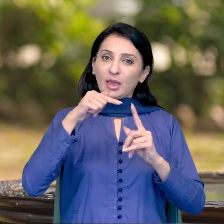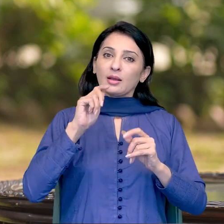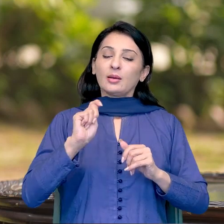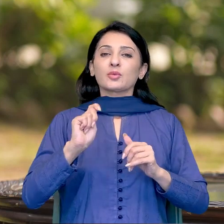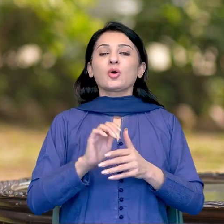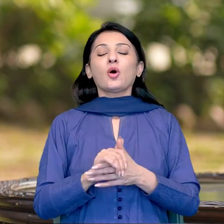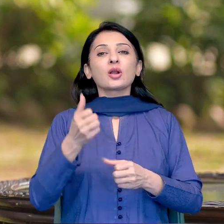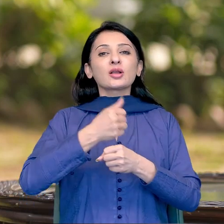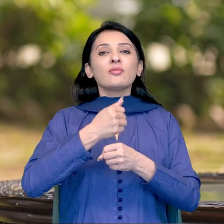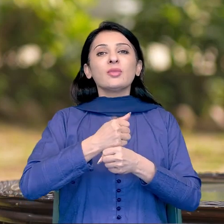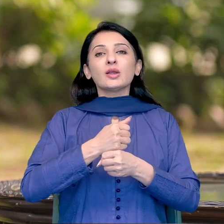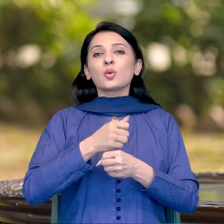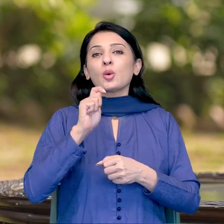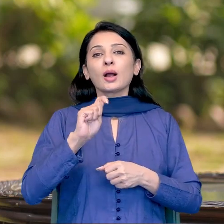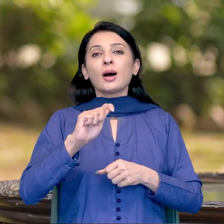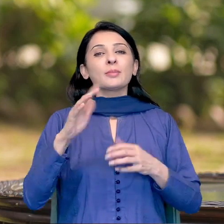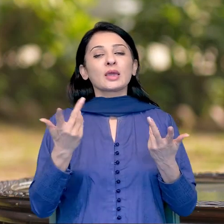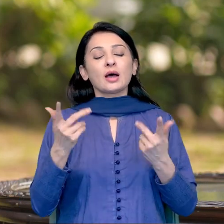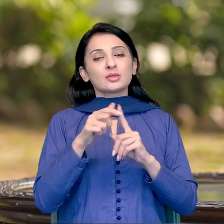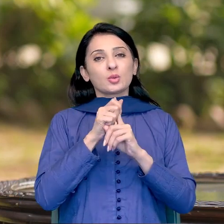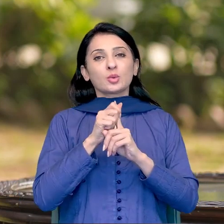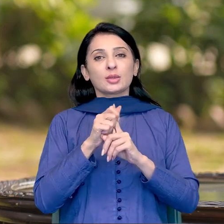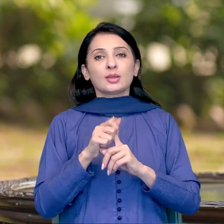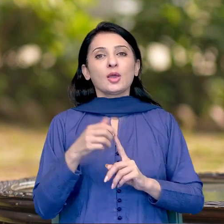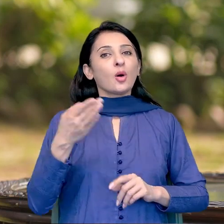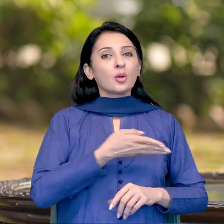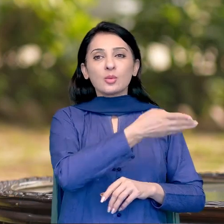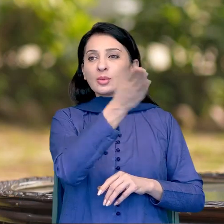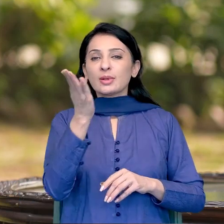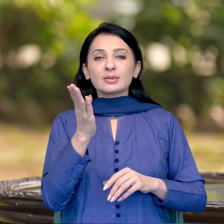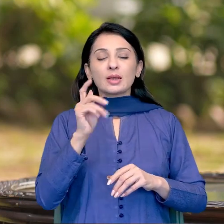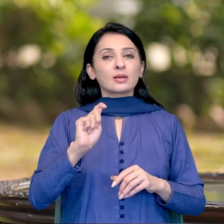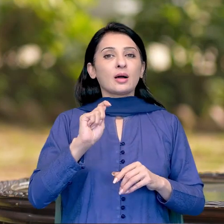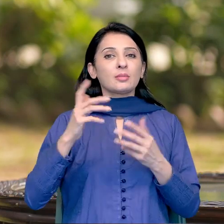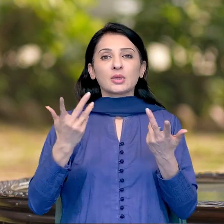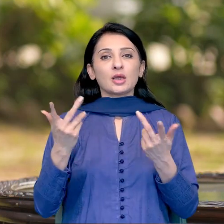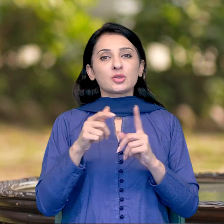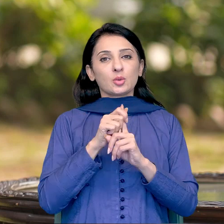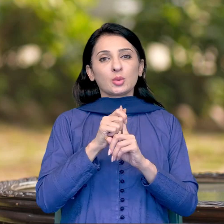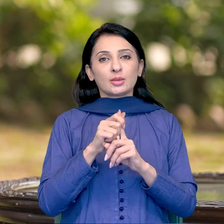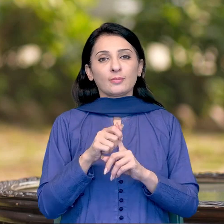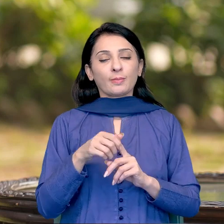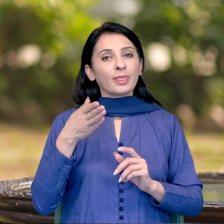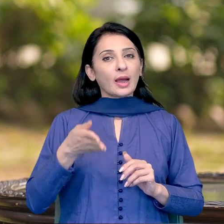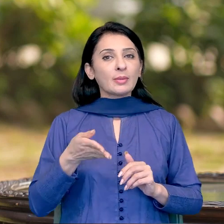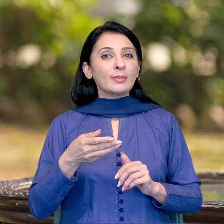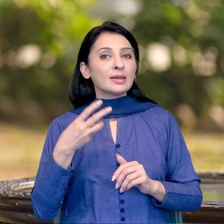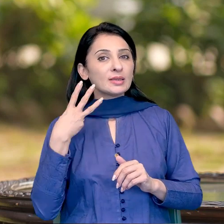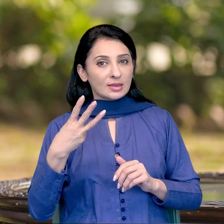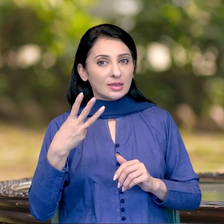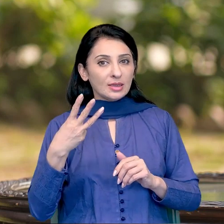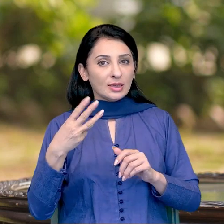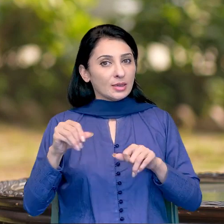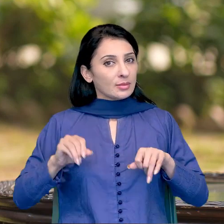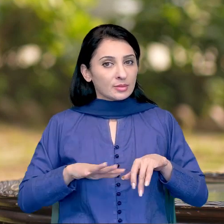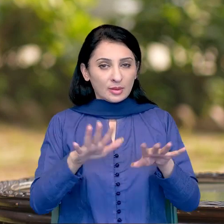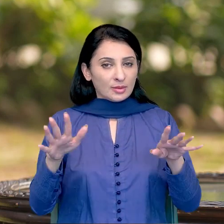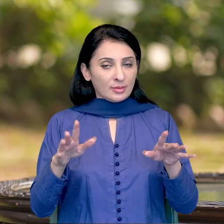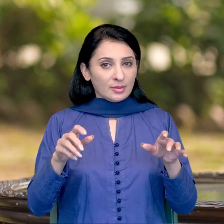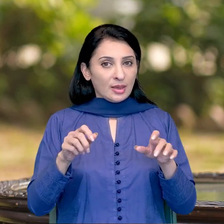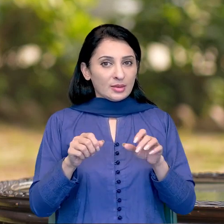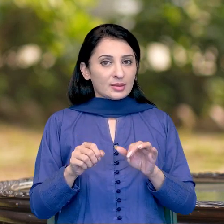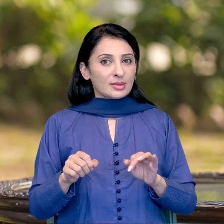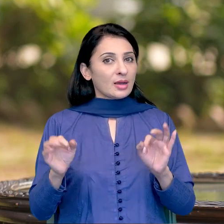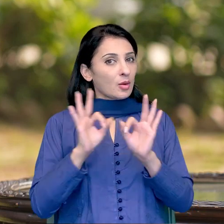and what the government can do to minimize this and what we as society can do to minimize it. I recently conducted